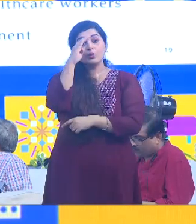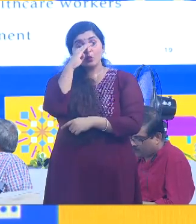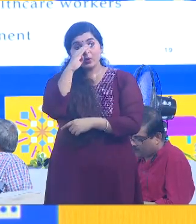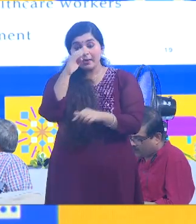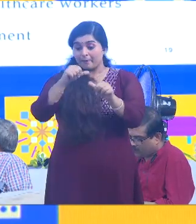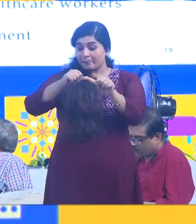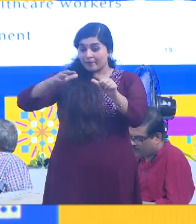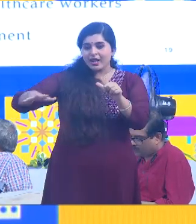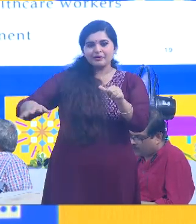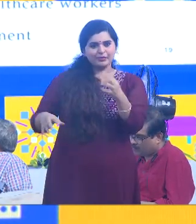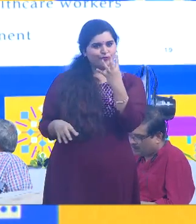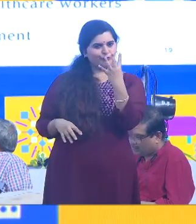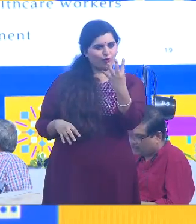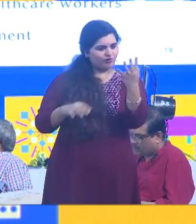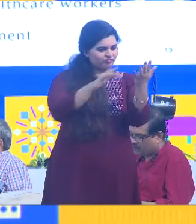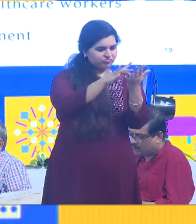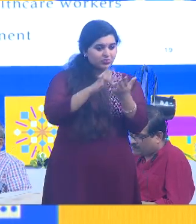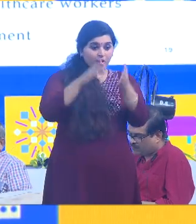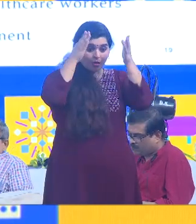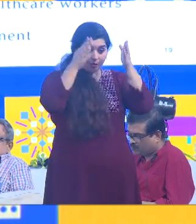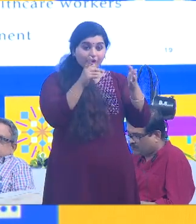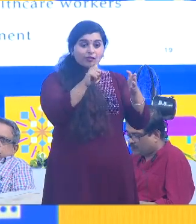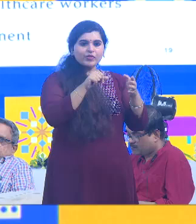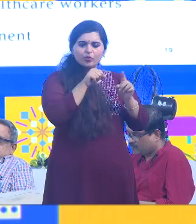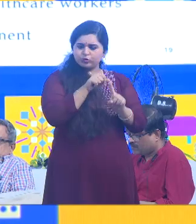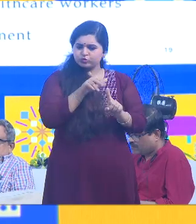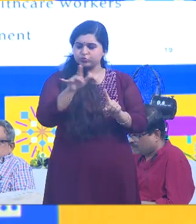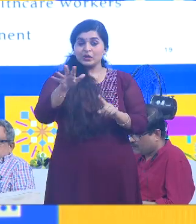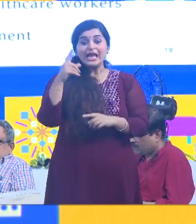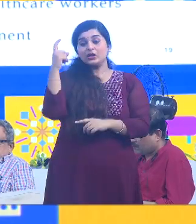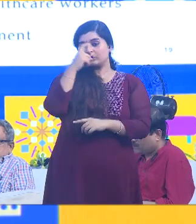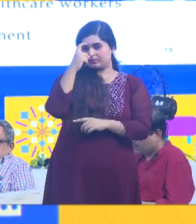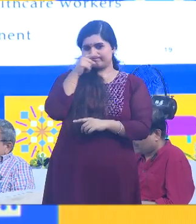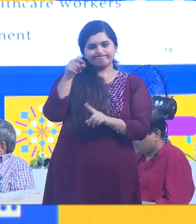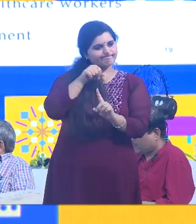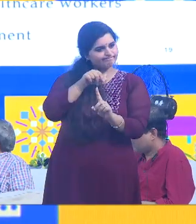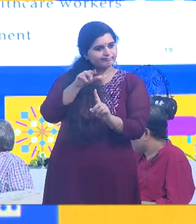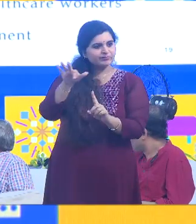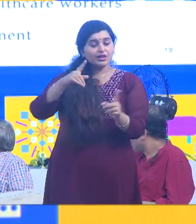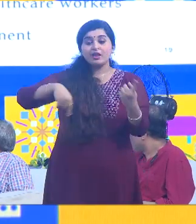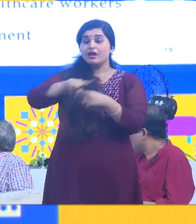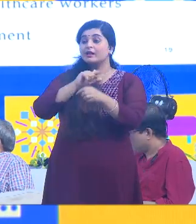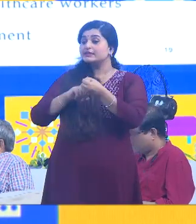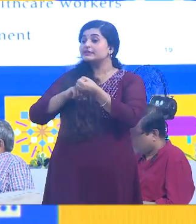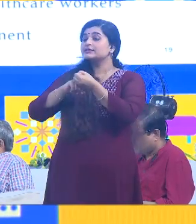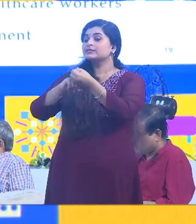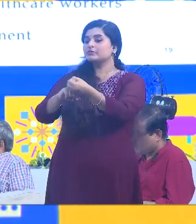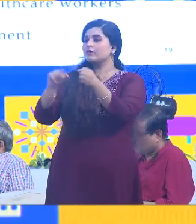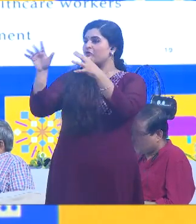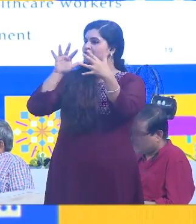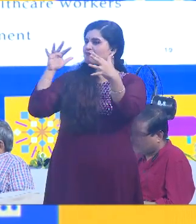But today, we have actually extended it on to Calicut district also, and it's being supported by the World Bank as